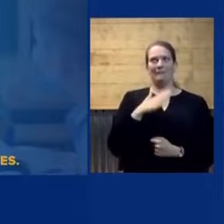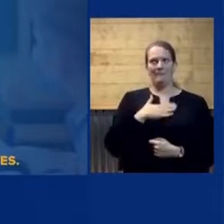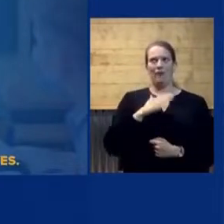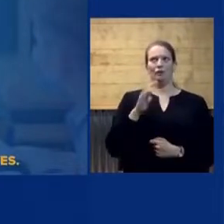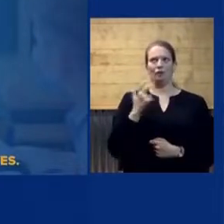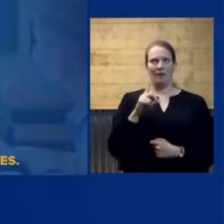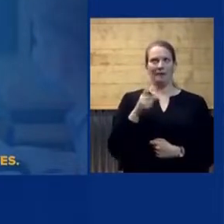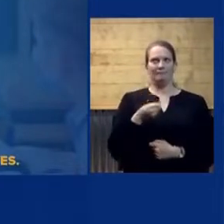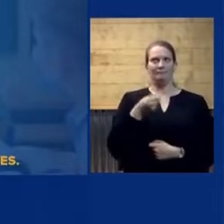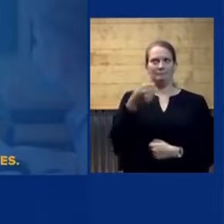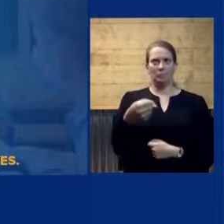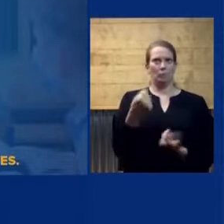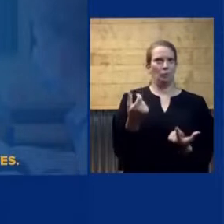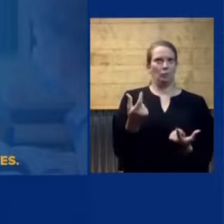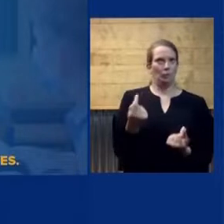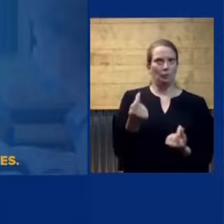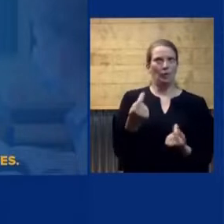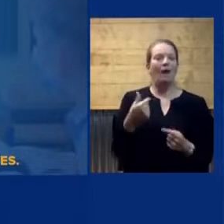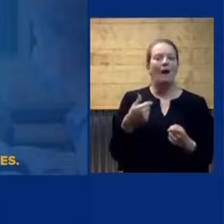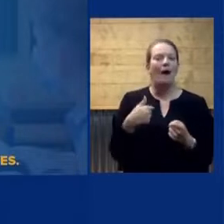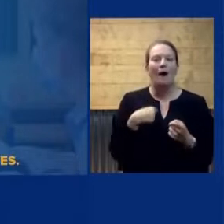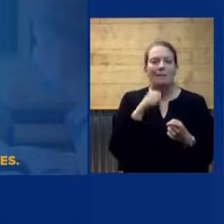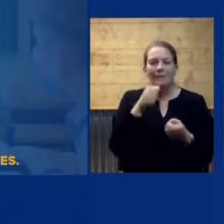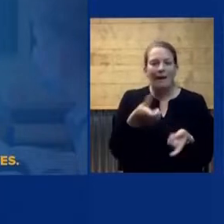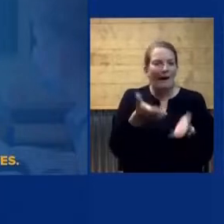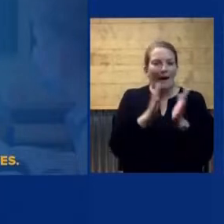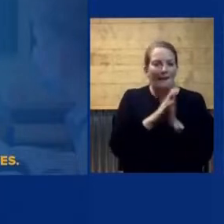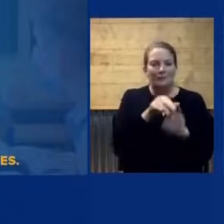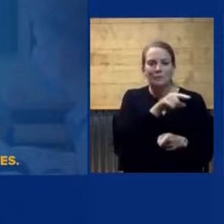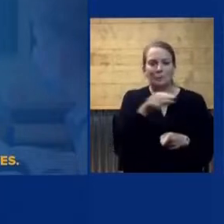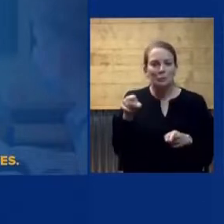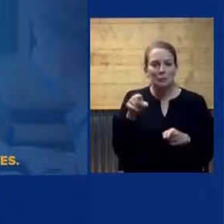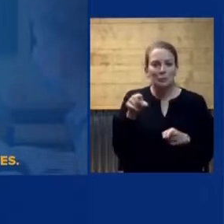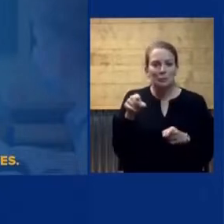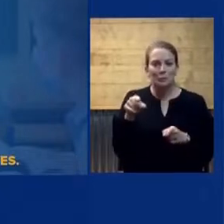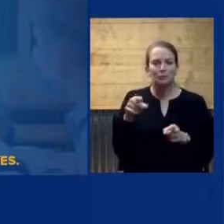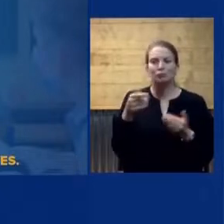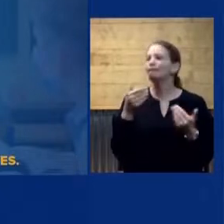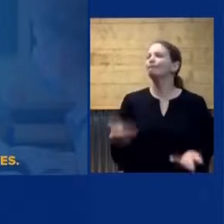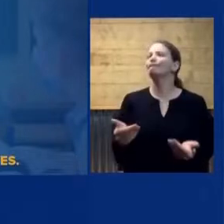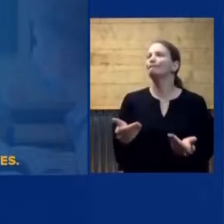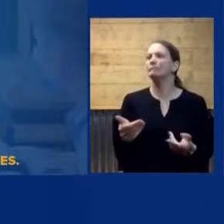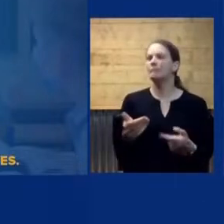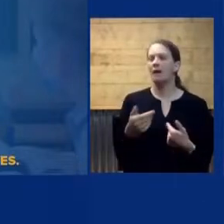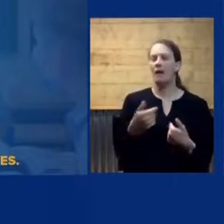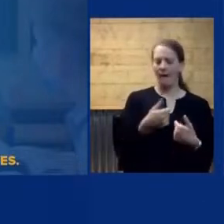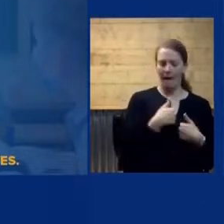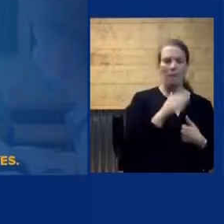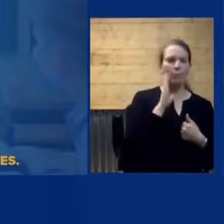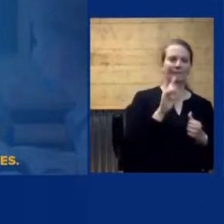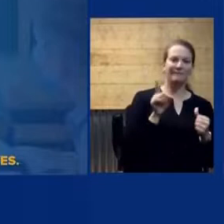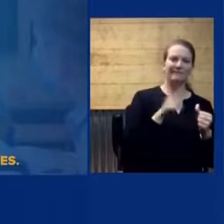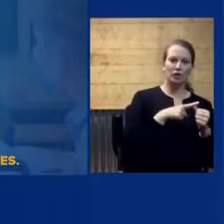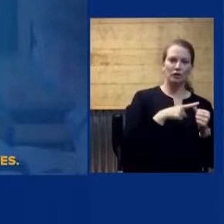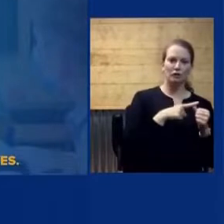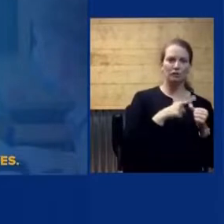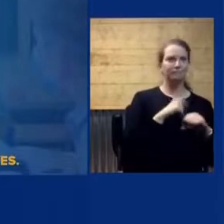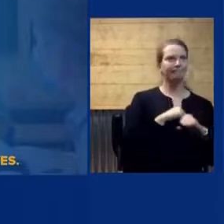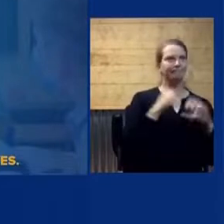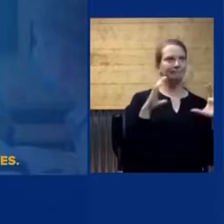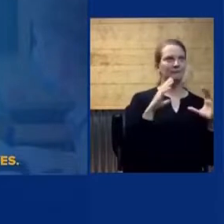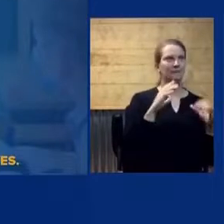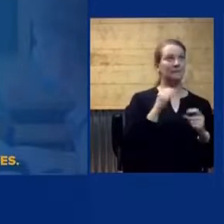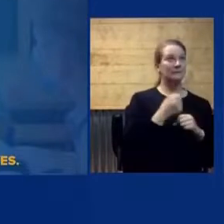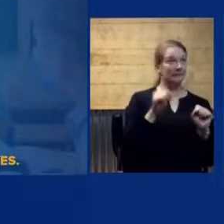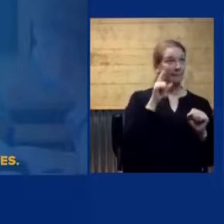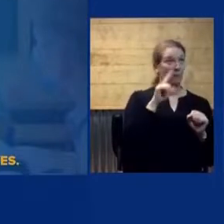And that's how I make these decisions. If it's not safe for my child, it's not safe for your